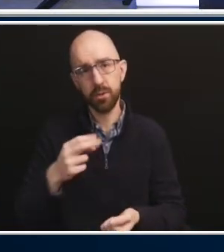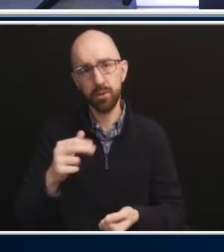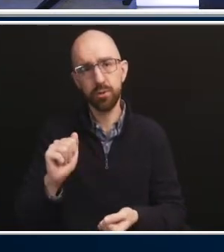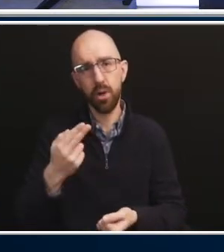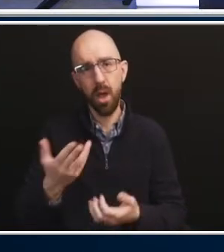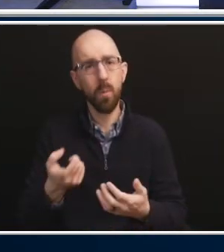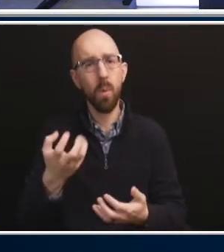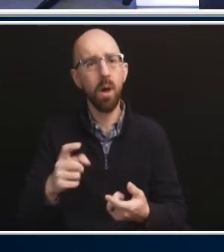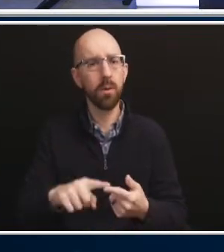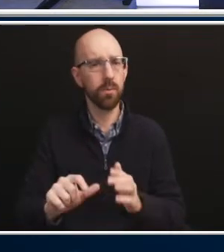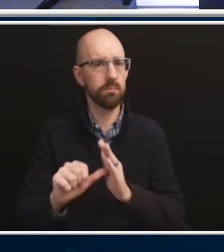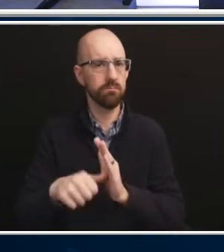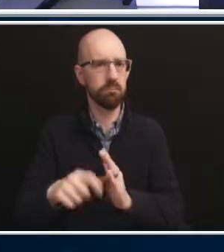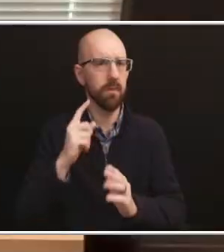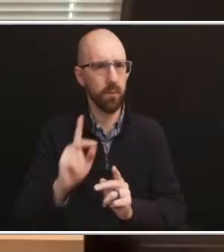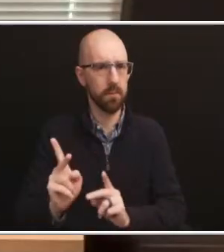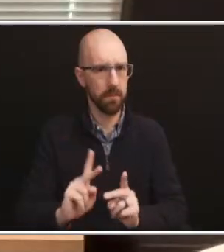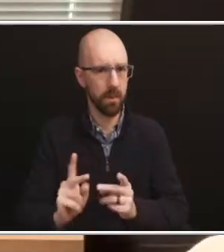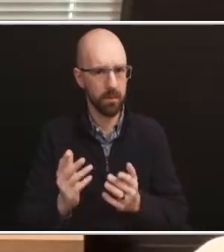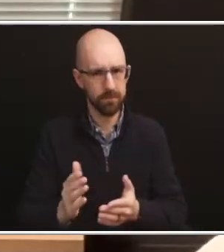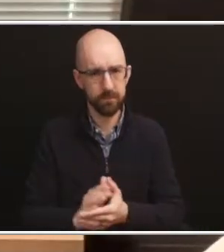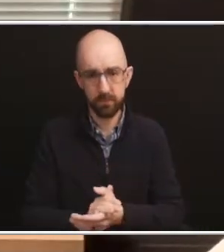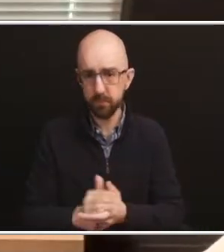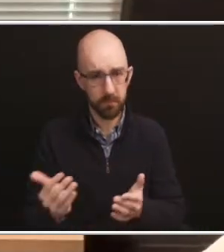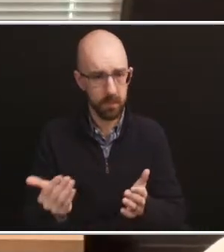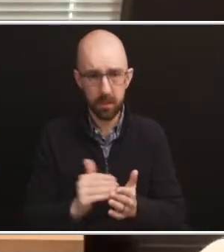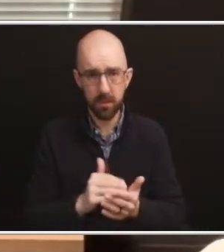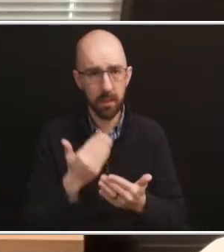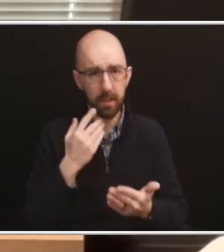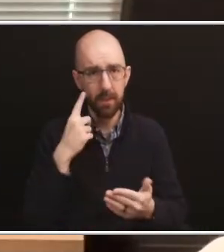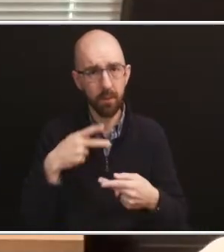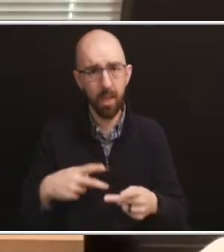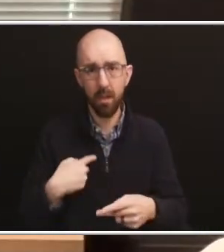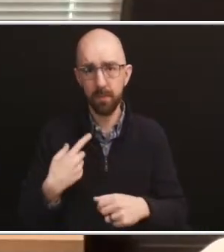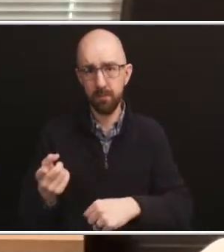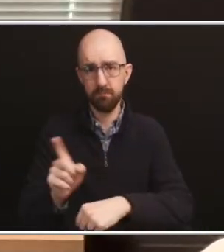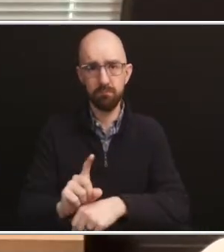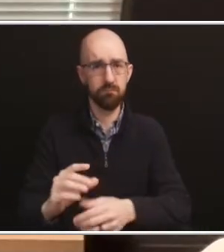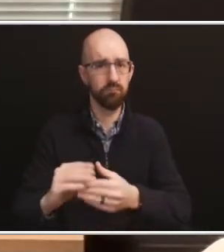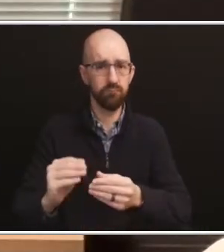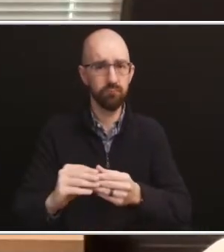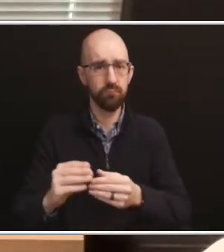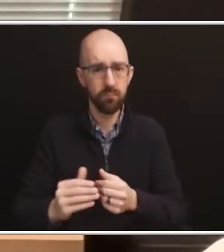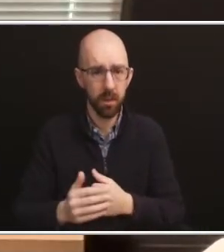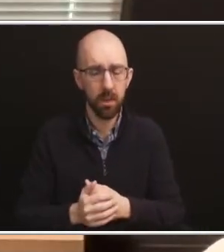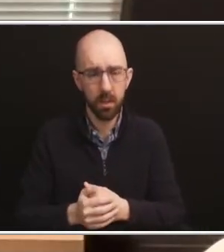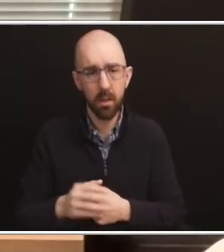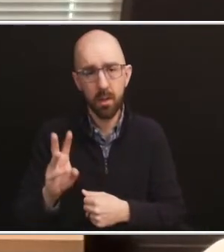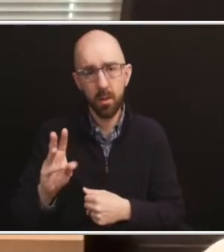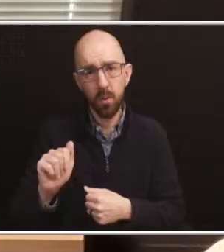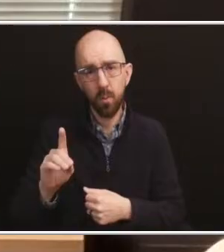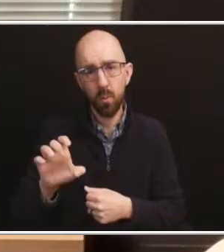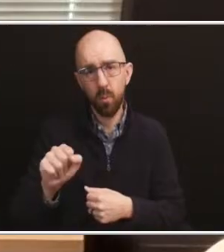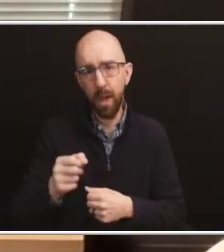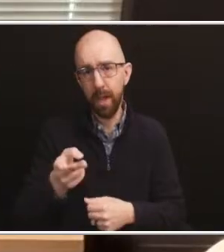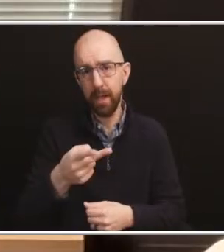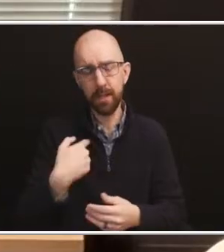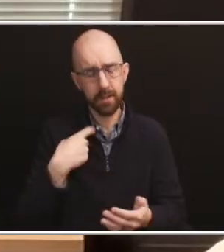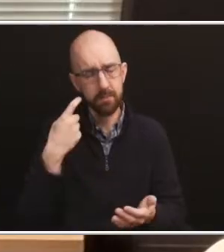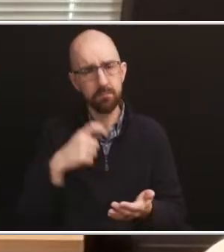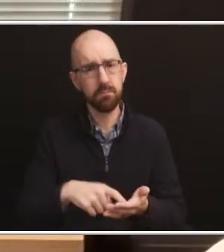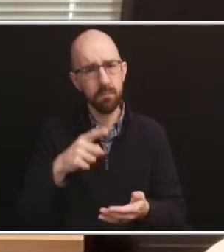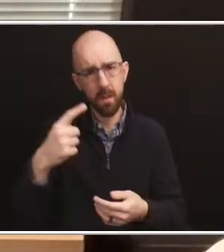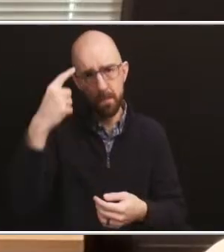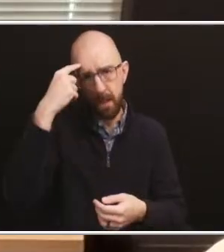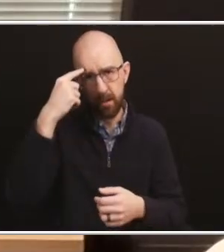conversation? Well, thanks for having me. I think the Wades, what strikes me the most is their mental